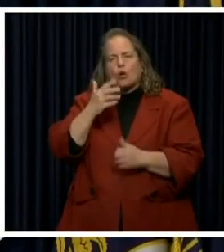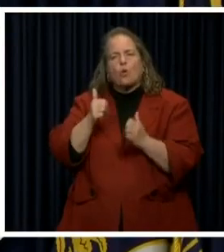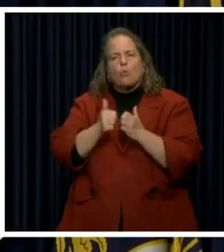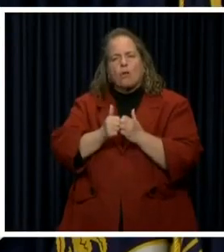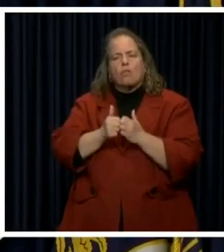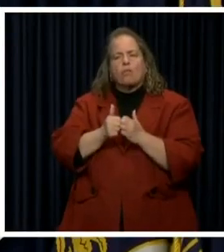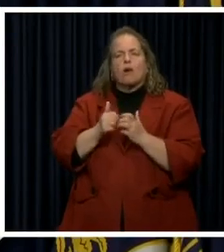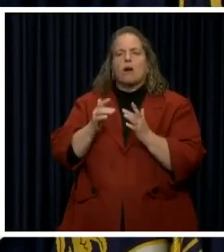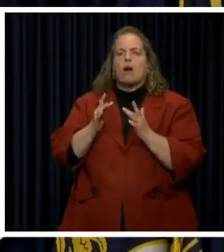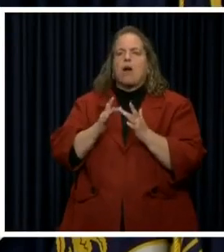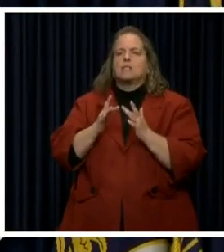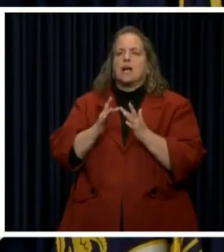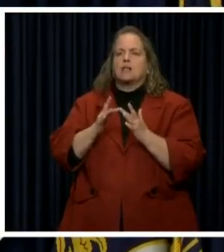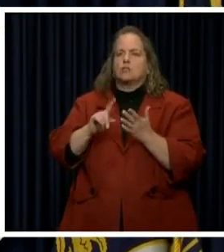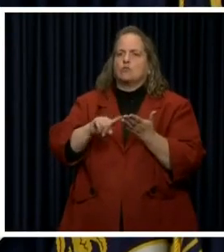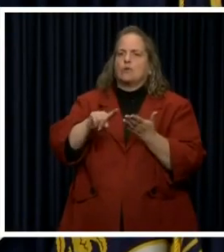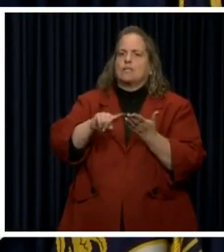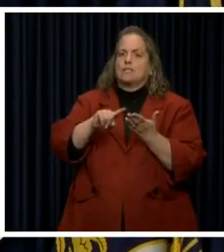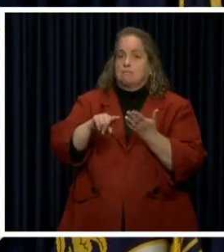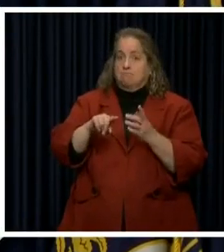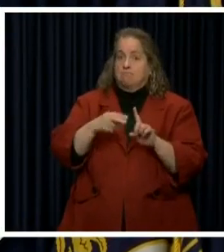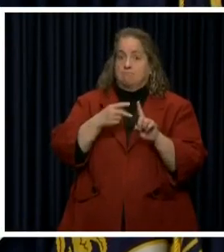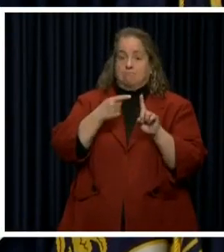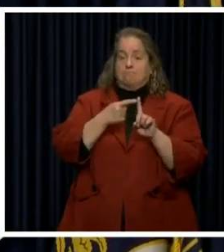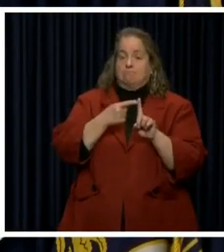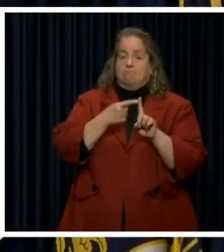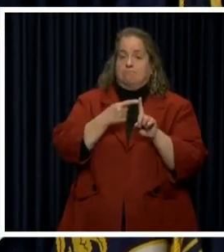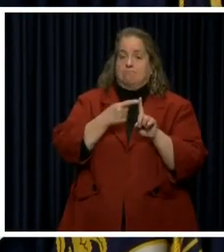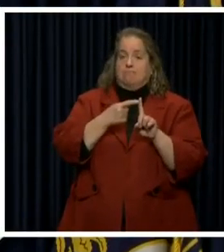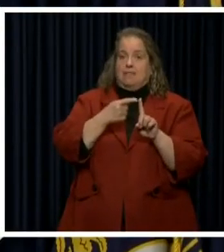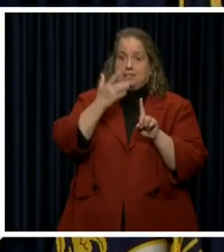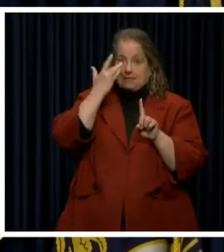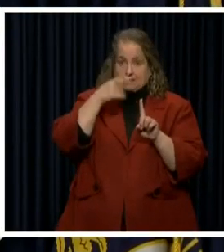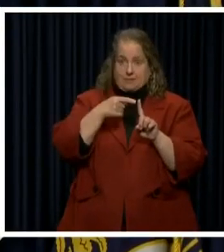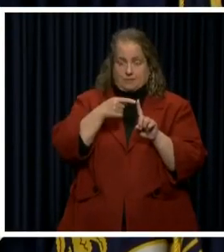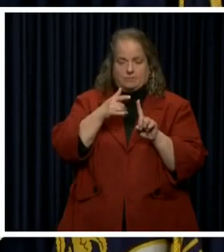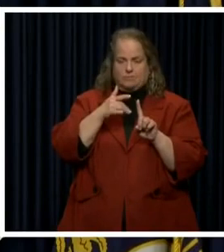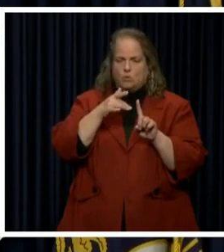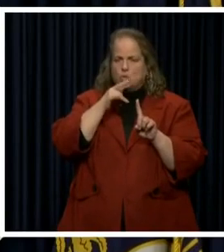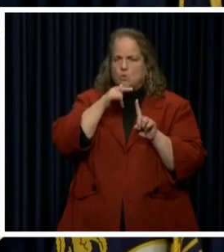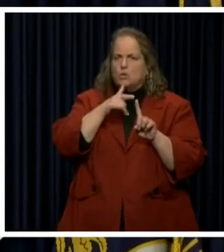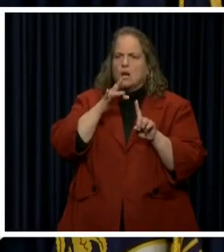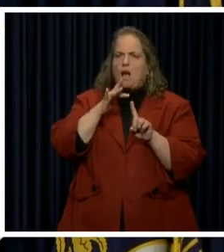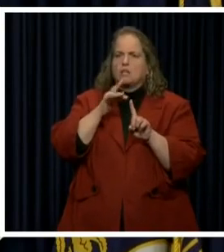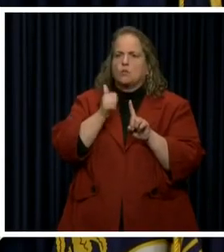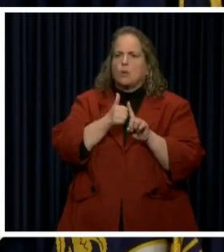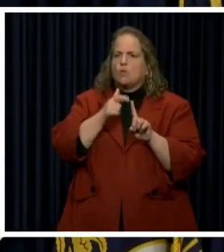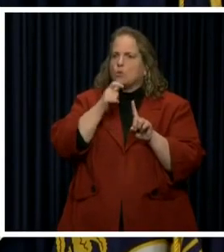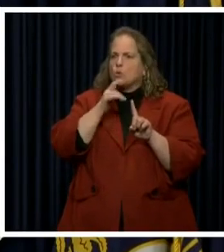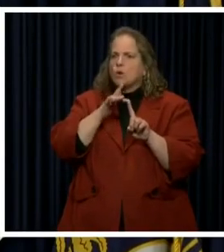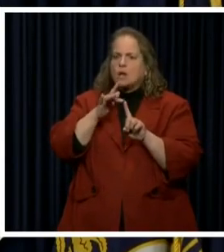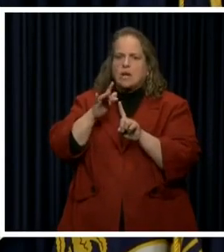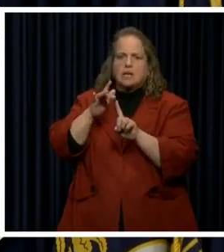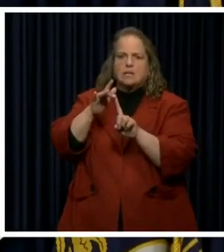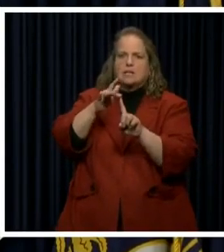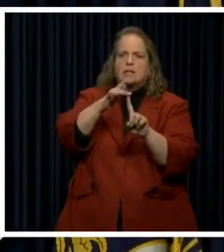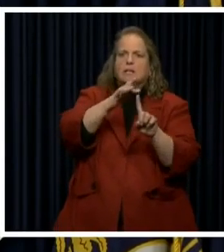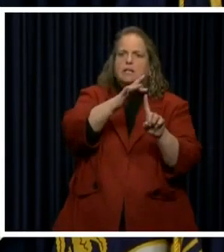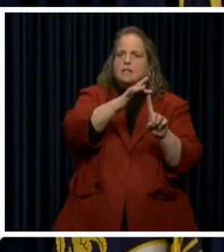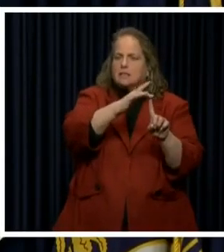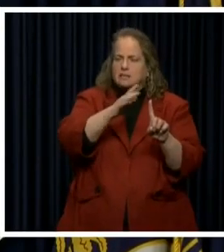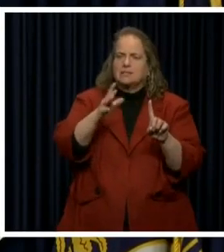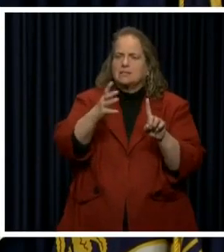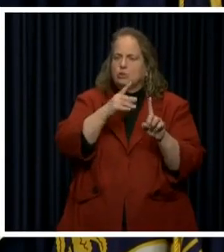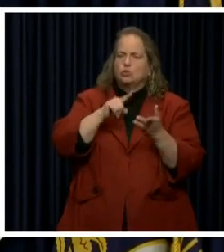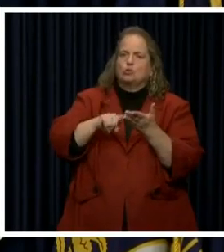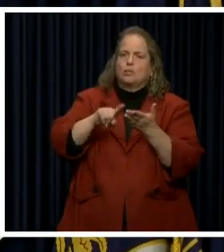tracing. Because, for those that are a little anxious, for those that want to get out, you got to understand with this new world